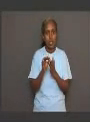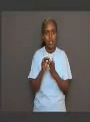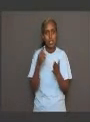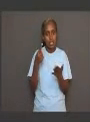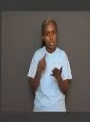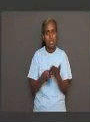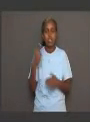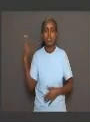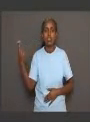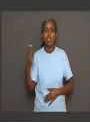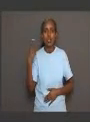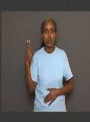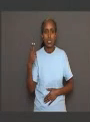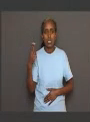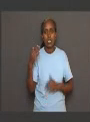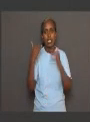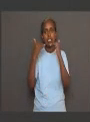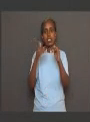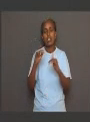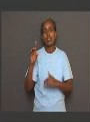by using standard